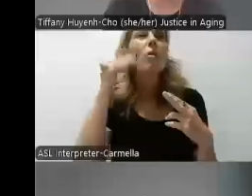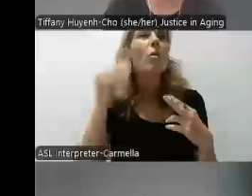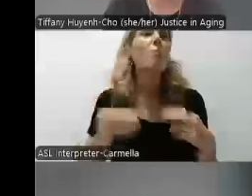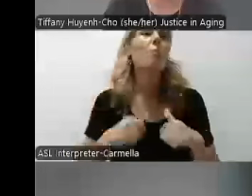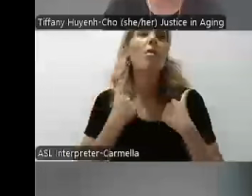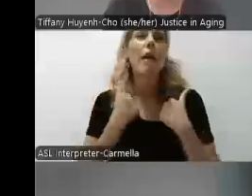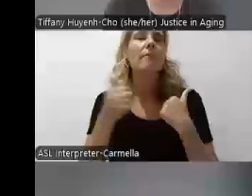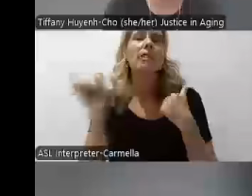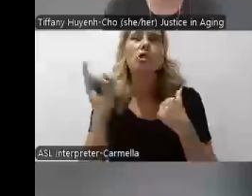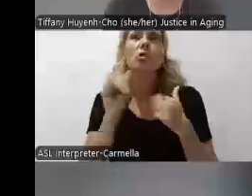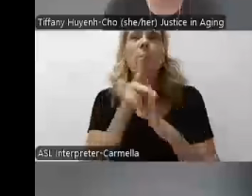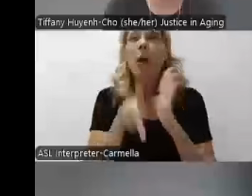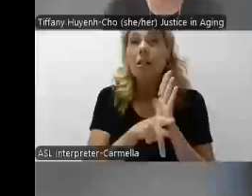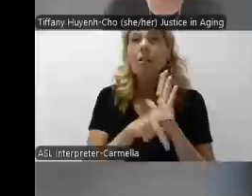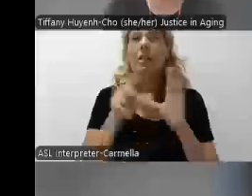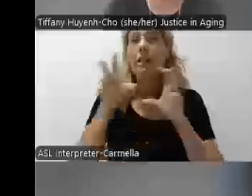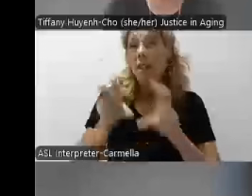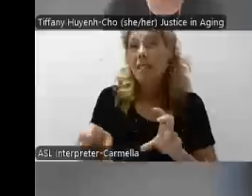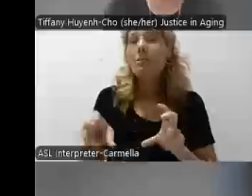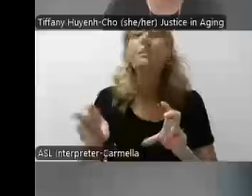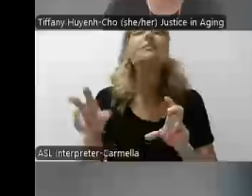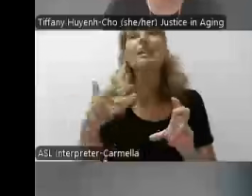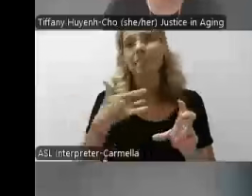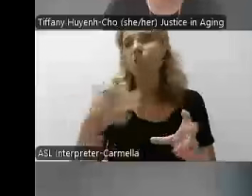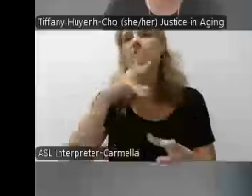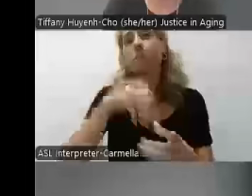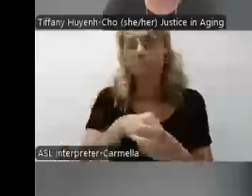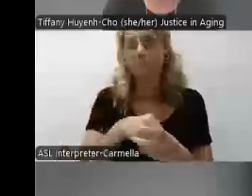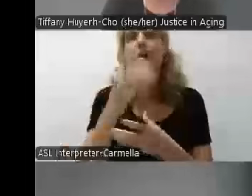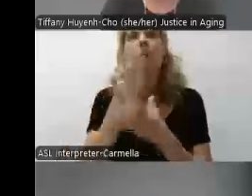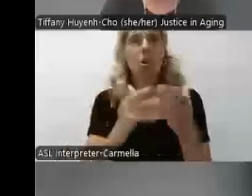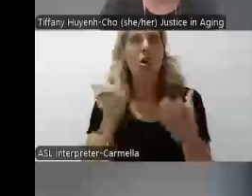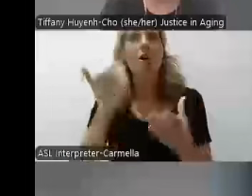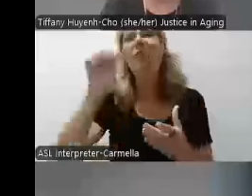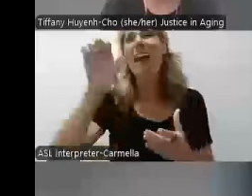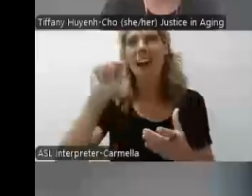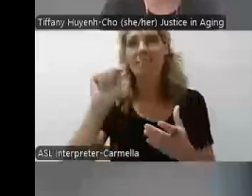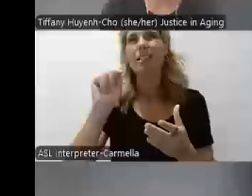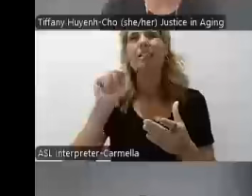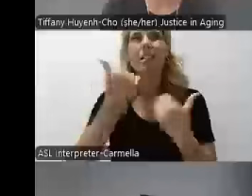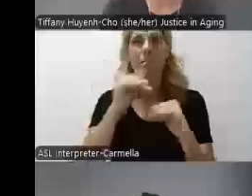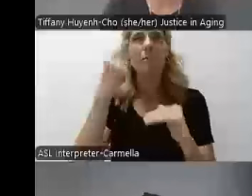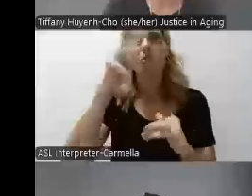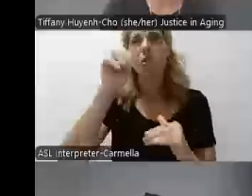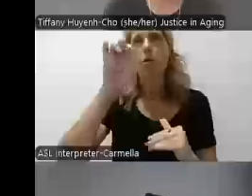policies, investments, that's all typically included as part of the asset limit for Medicaid.